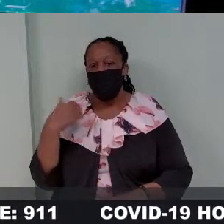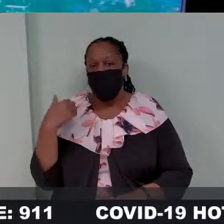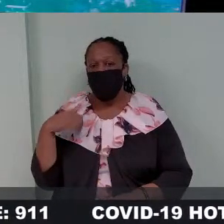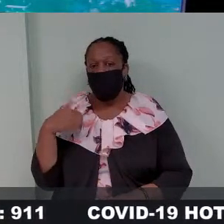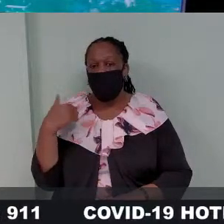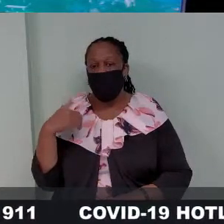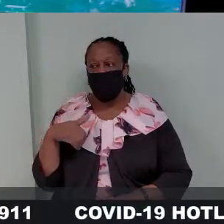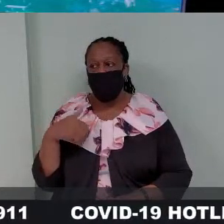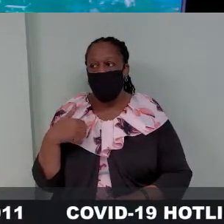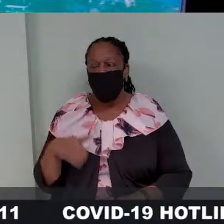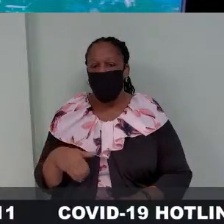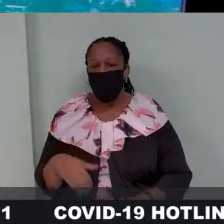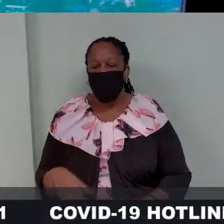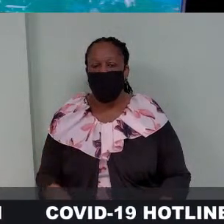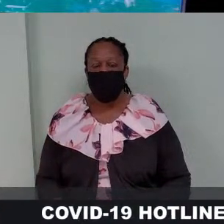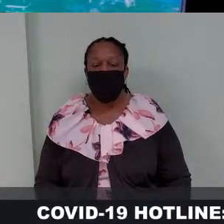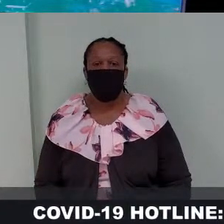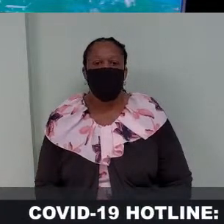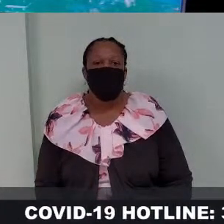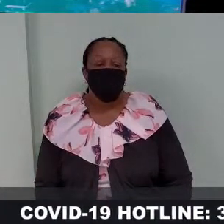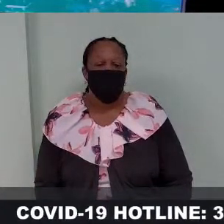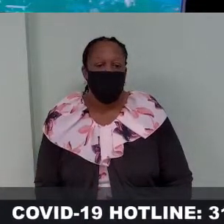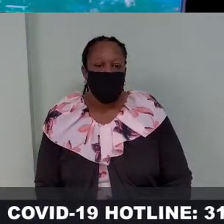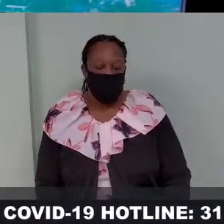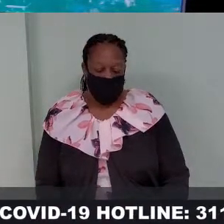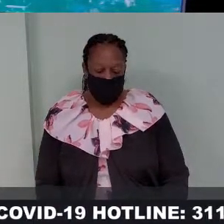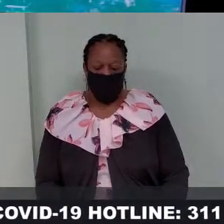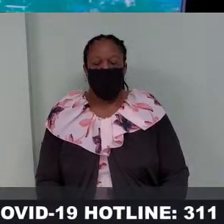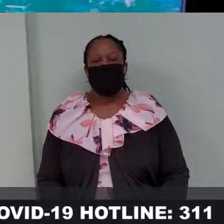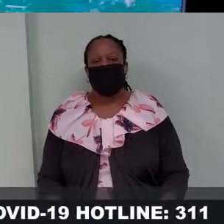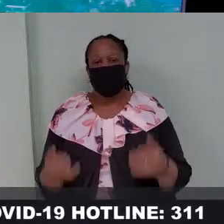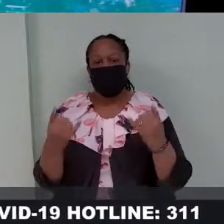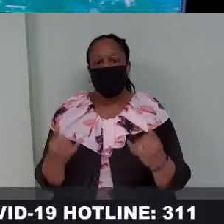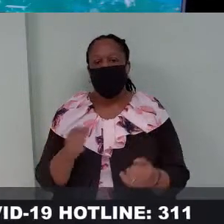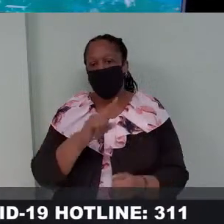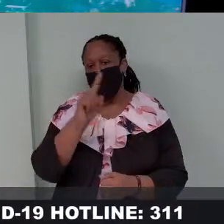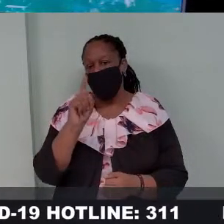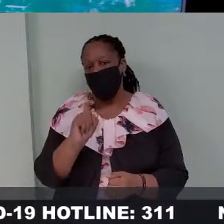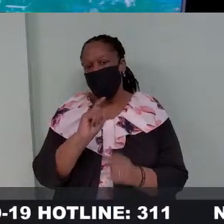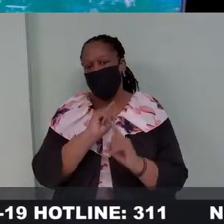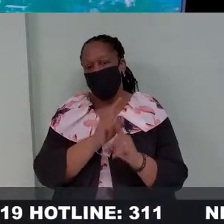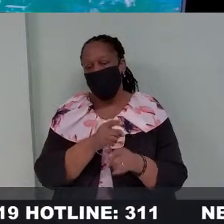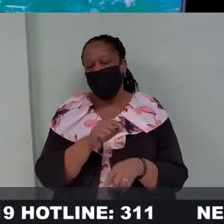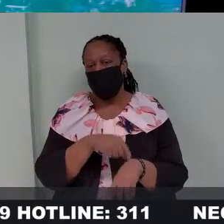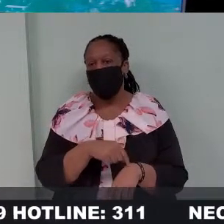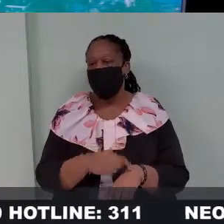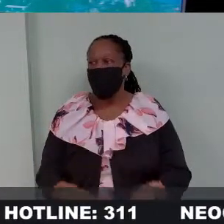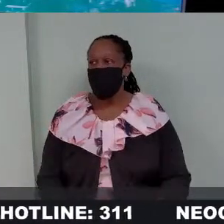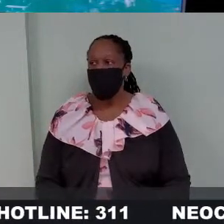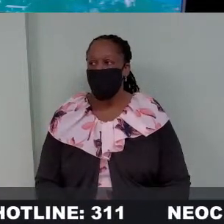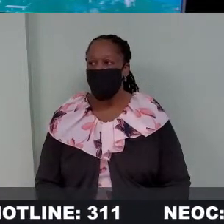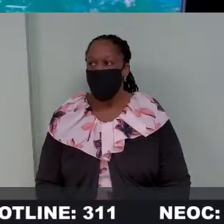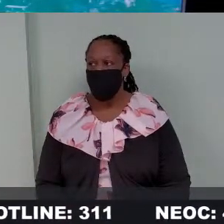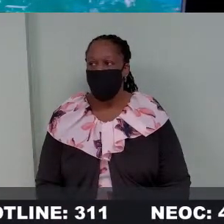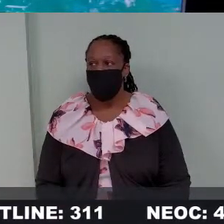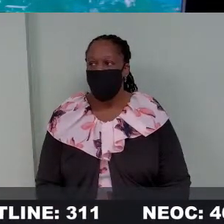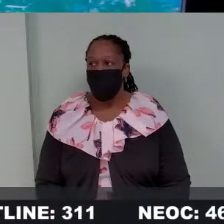We are now at the question and answer segment of this briefing, and I will start off with